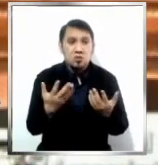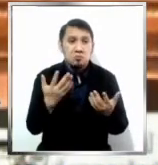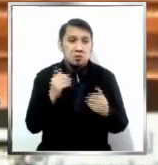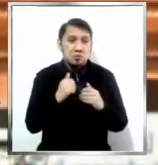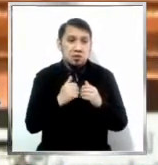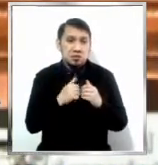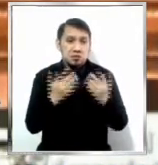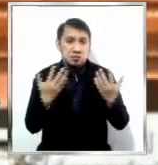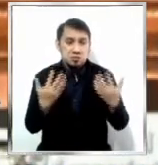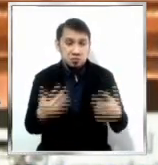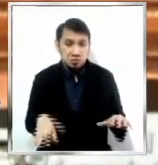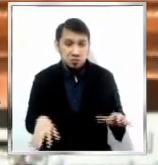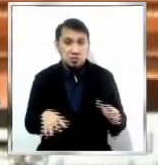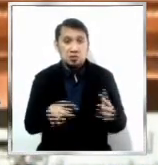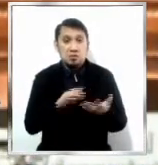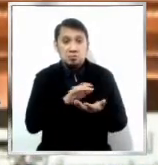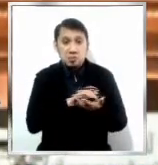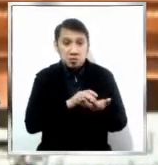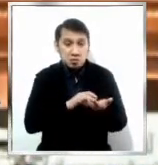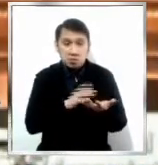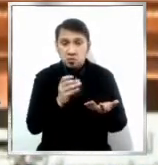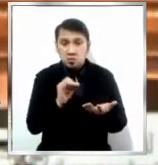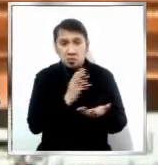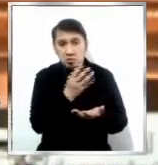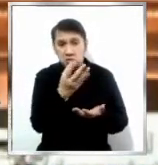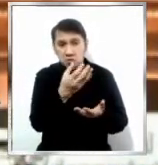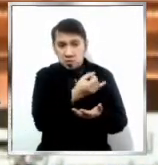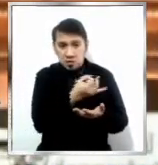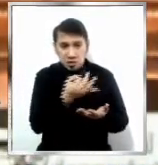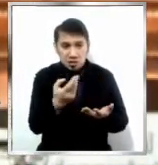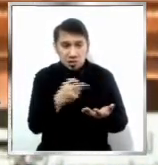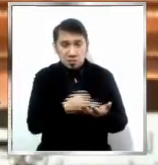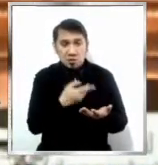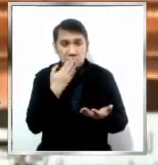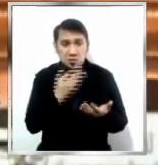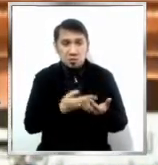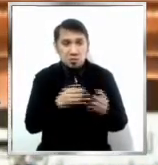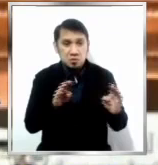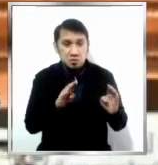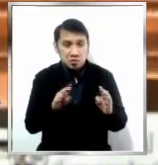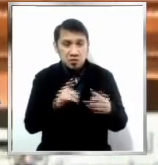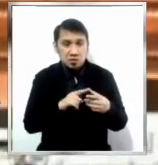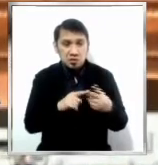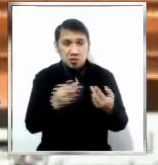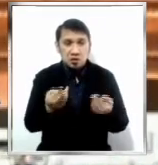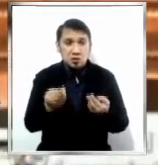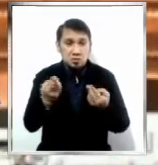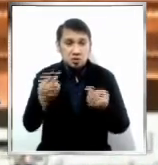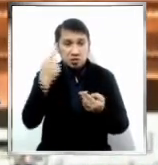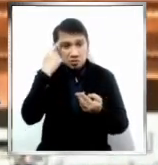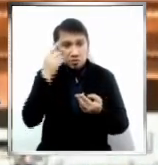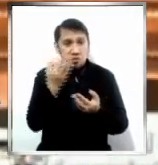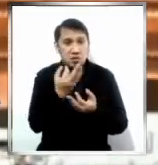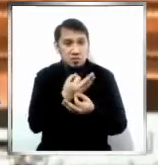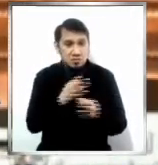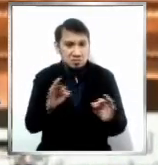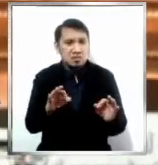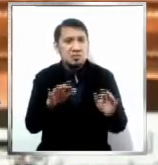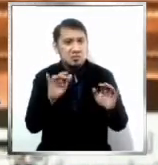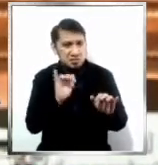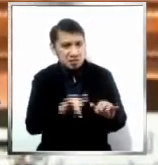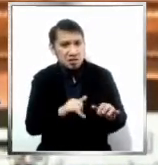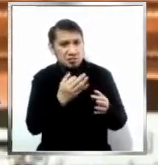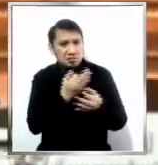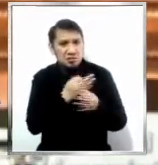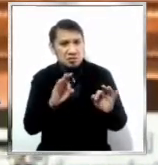was recommended to be released. I-release mo. Kaya isip-isip